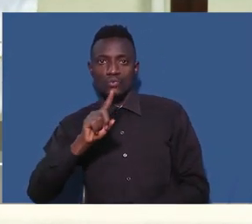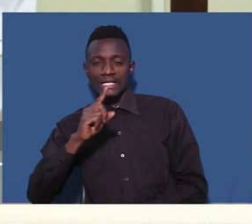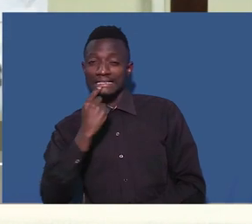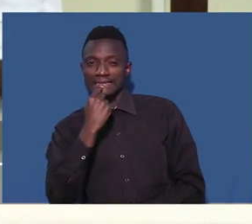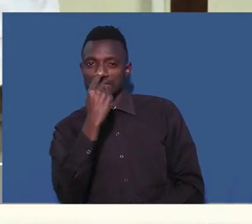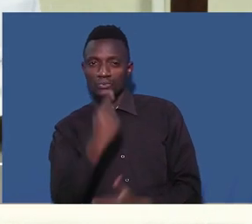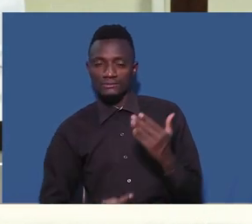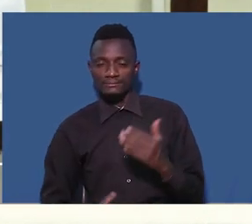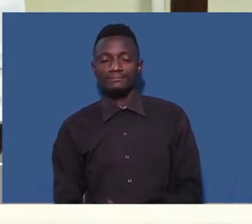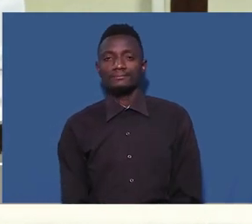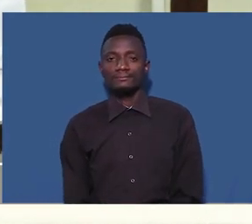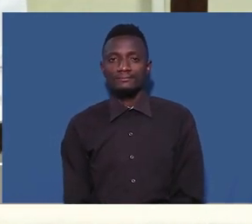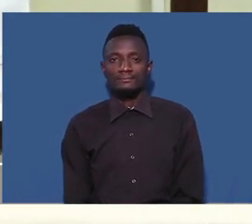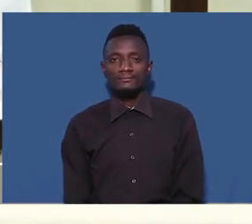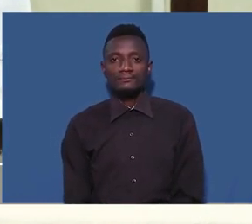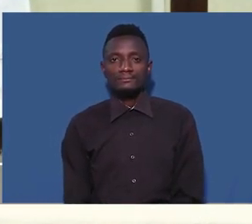and I quote,